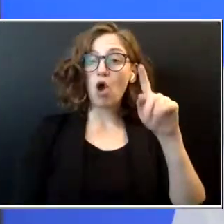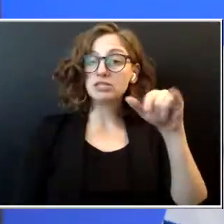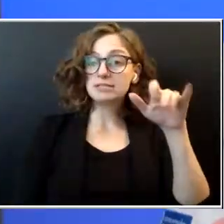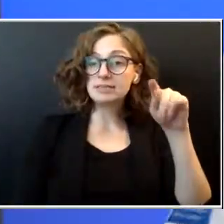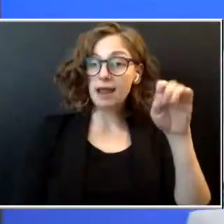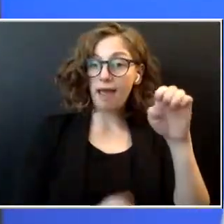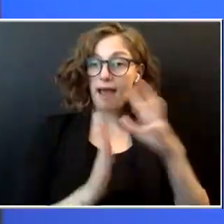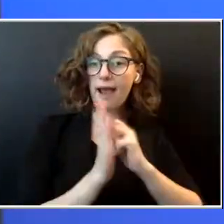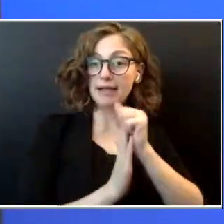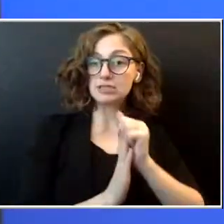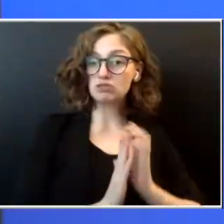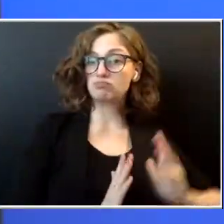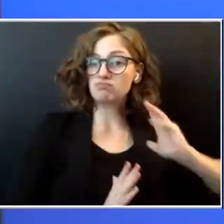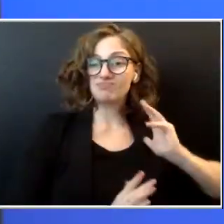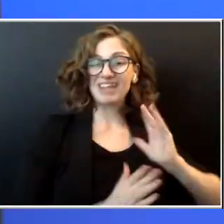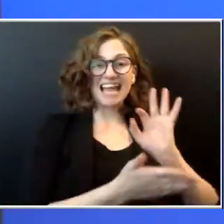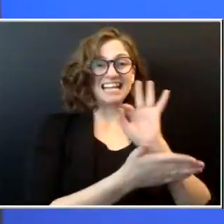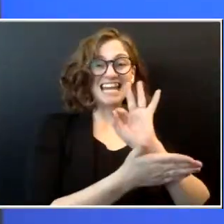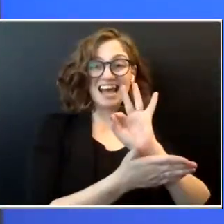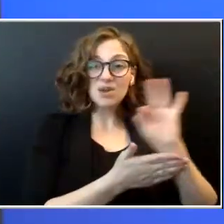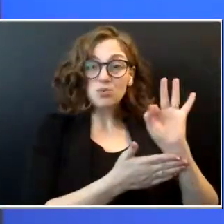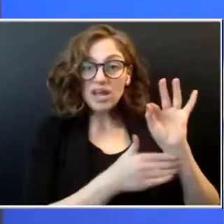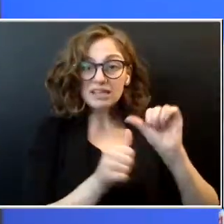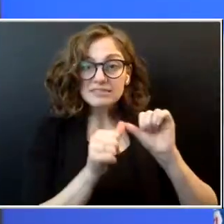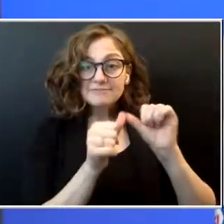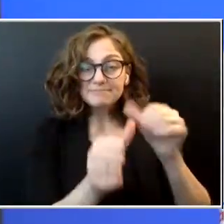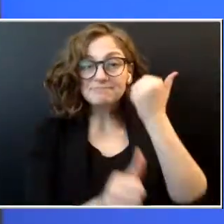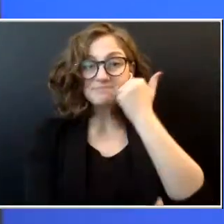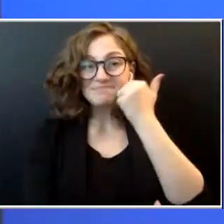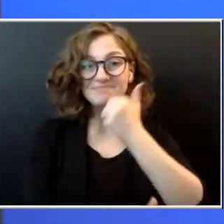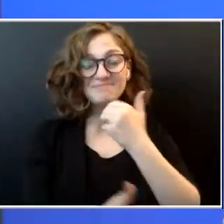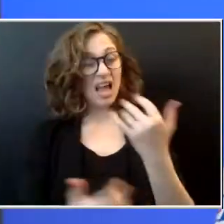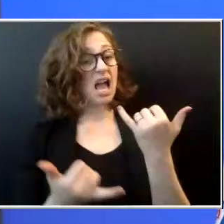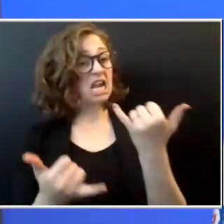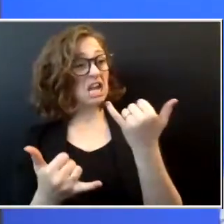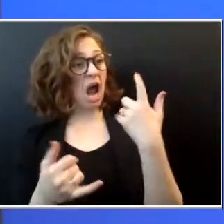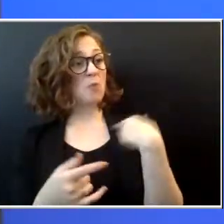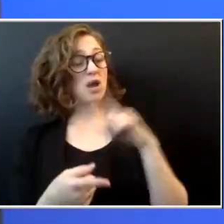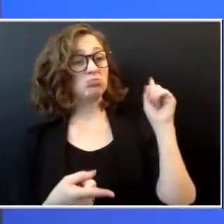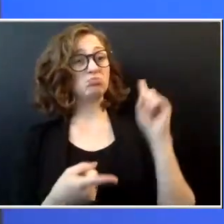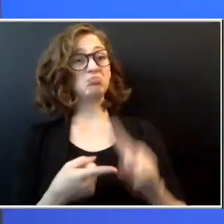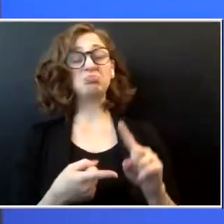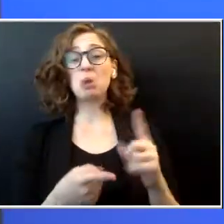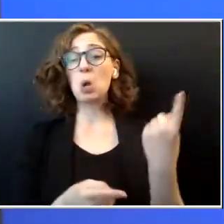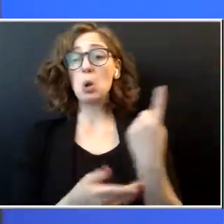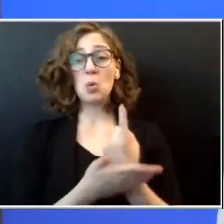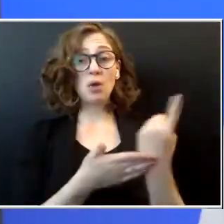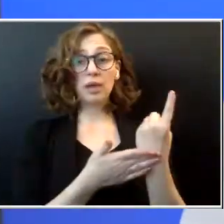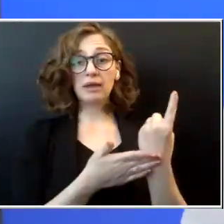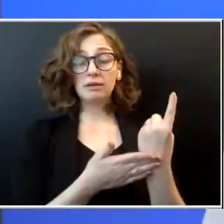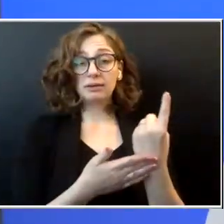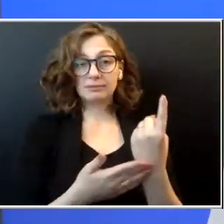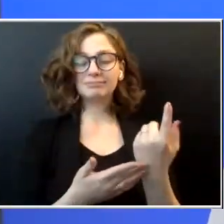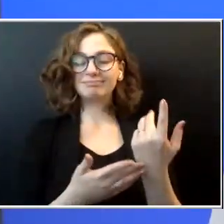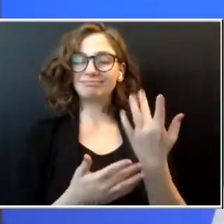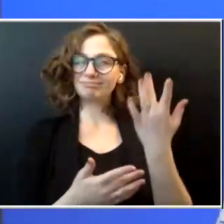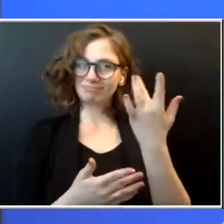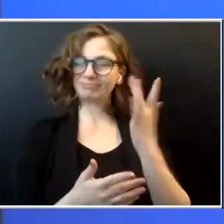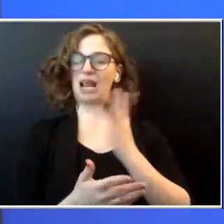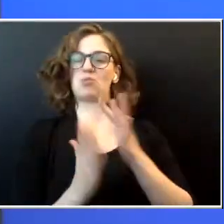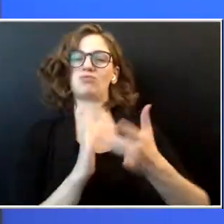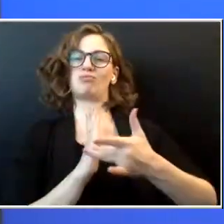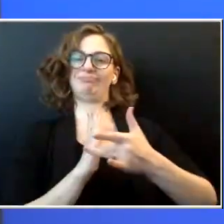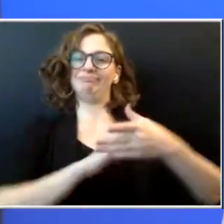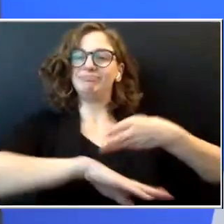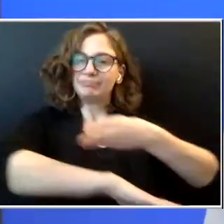treatment. Now we do a lot of prostate cancer in 1 week or 5 sessions because technology has gotten better and we've been able to reduce side effects and be